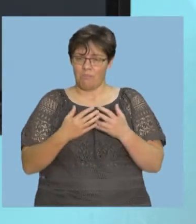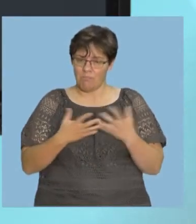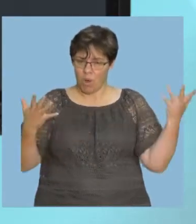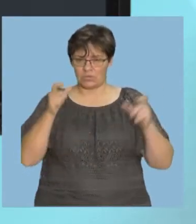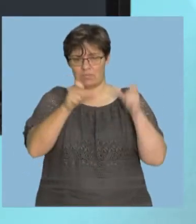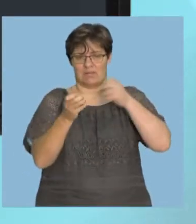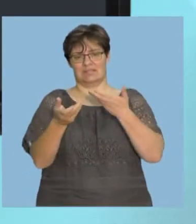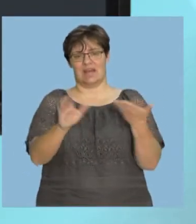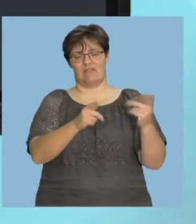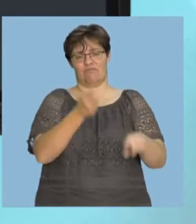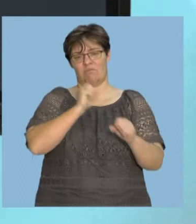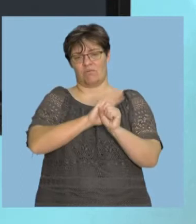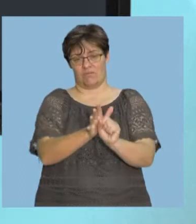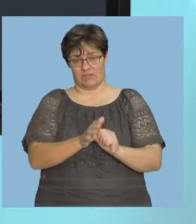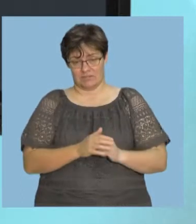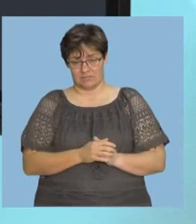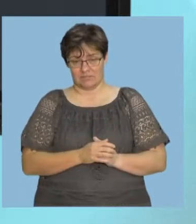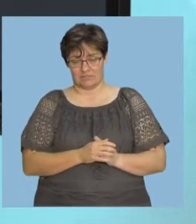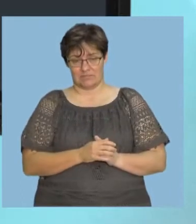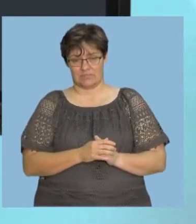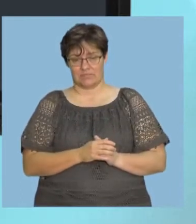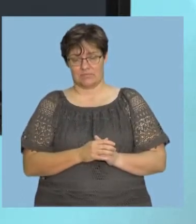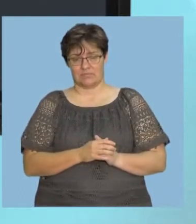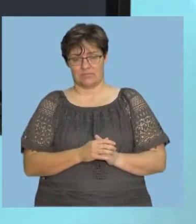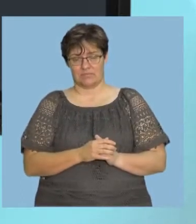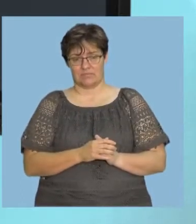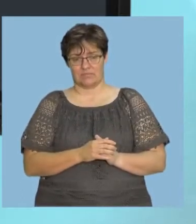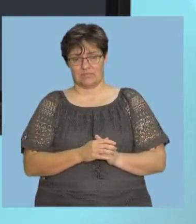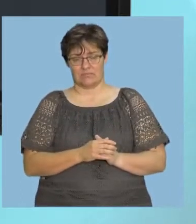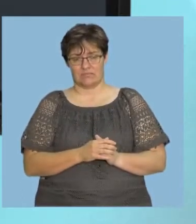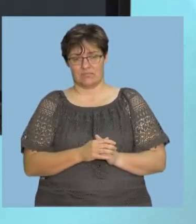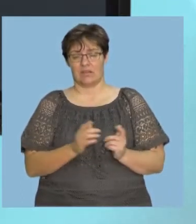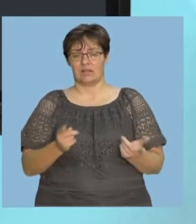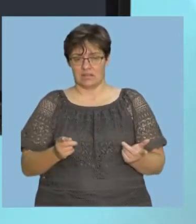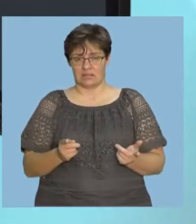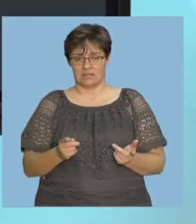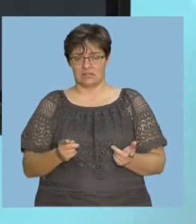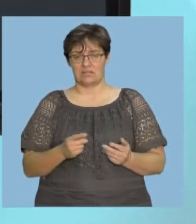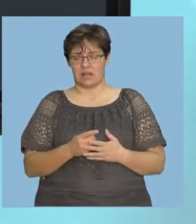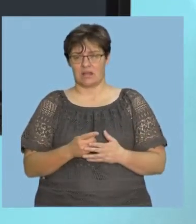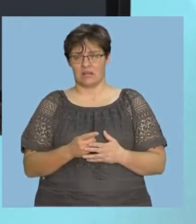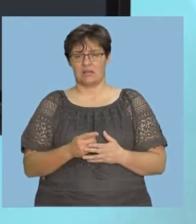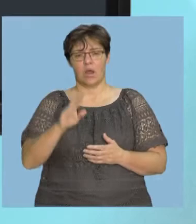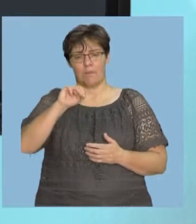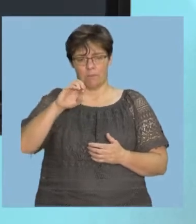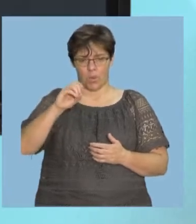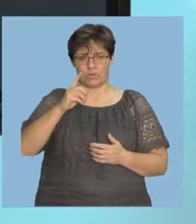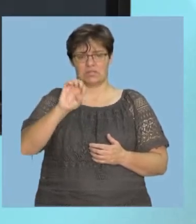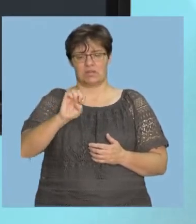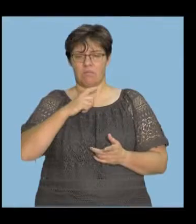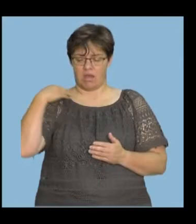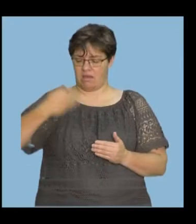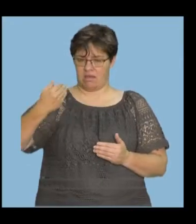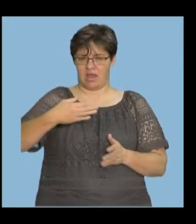from COVID-19. So we'll call that a modal class. It's a mode, the most occurring.